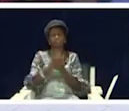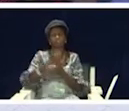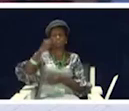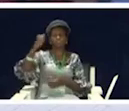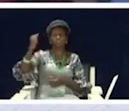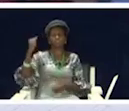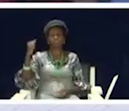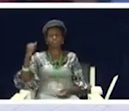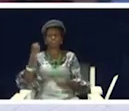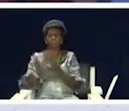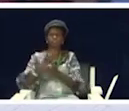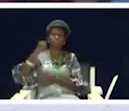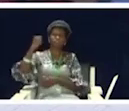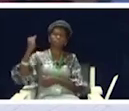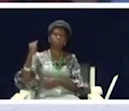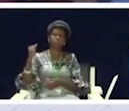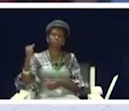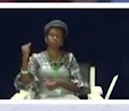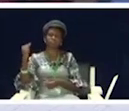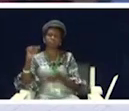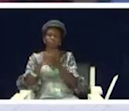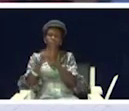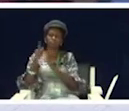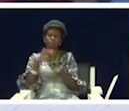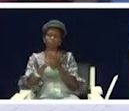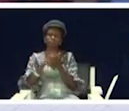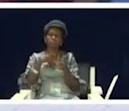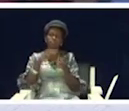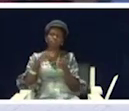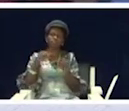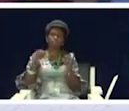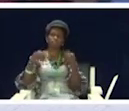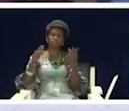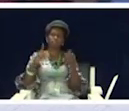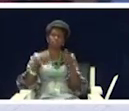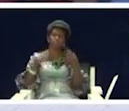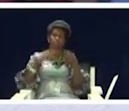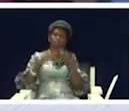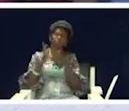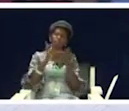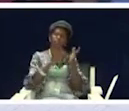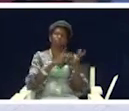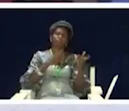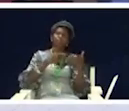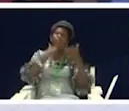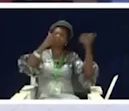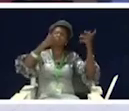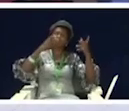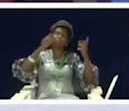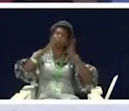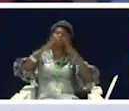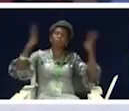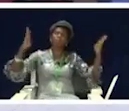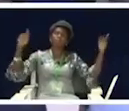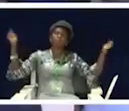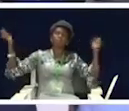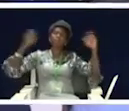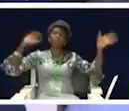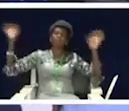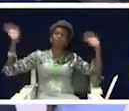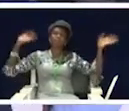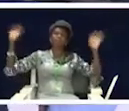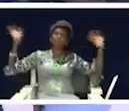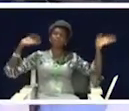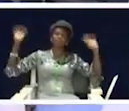Amen. Amen. Well, those of you who have just given your life to Jesus, let me hear you shout a big hallelujah.